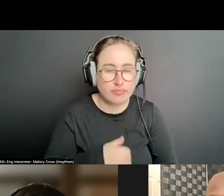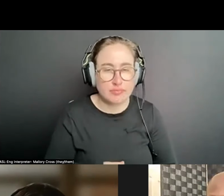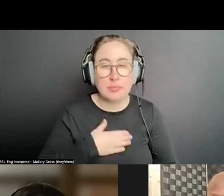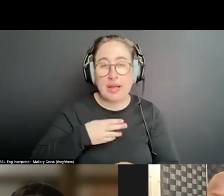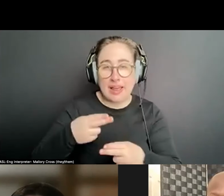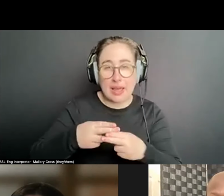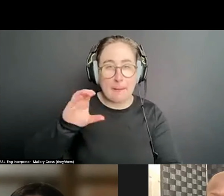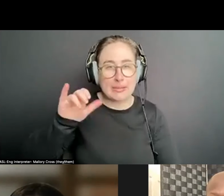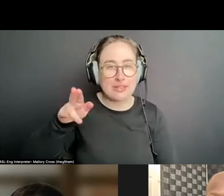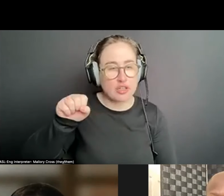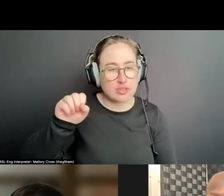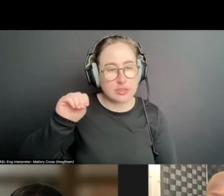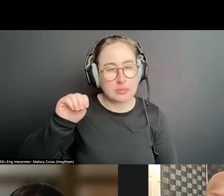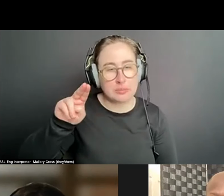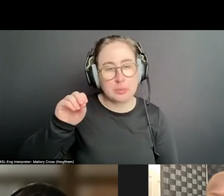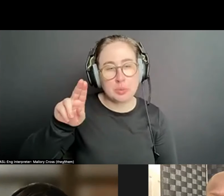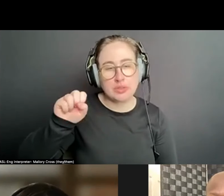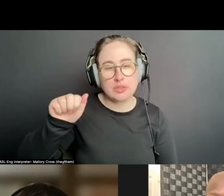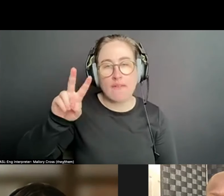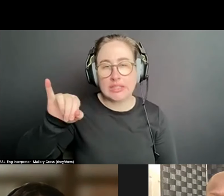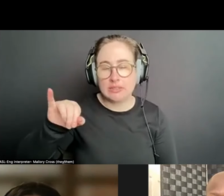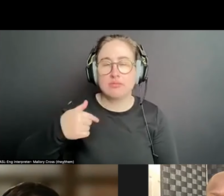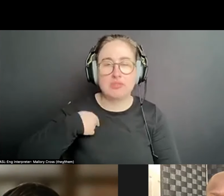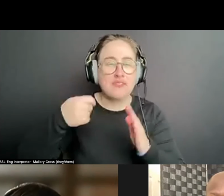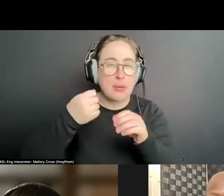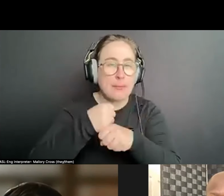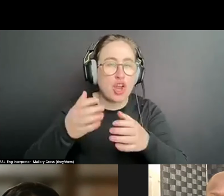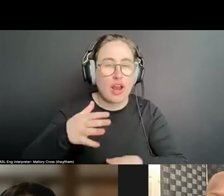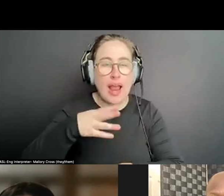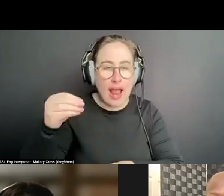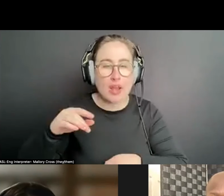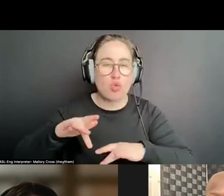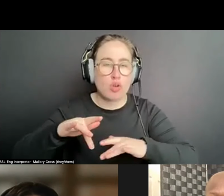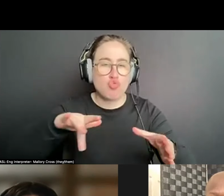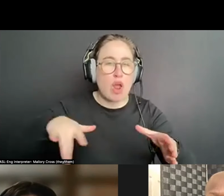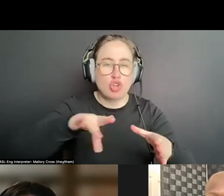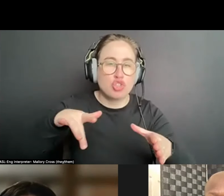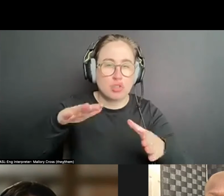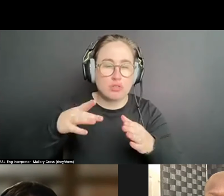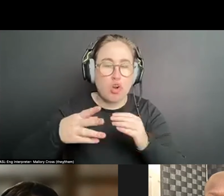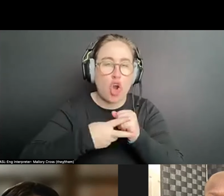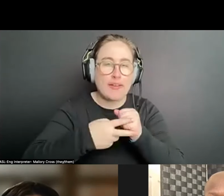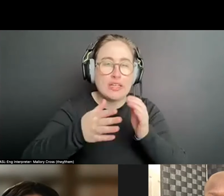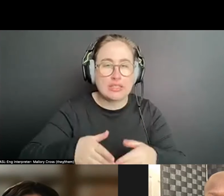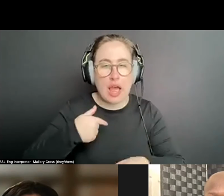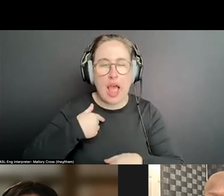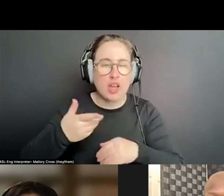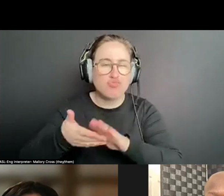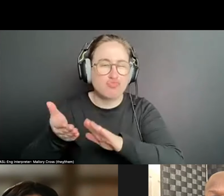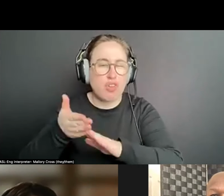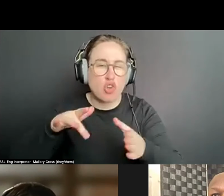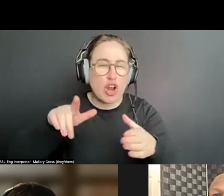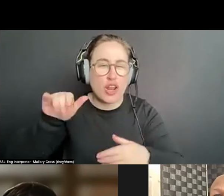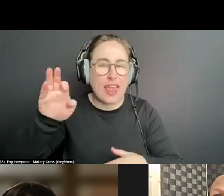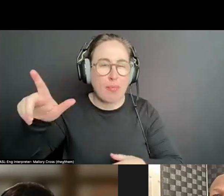Cyrus Musavi. I'm a filmmaker and record music archivist. I run a record label called Mississippi Records, and I